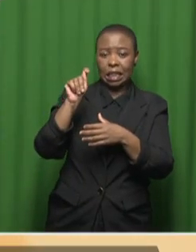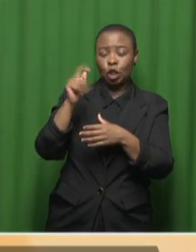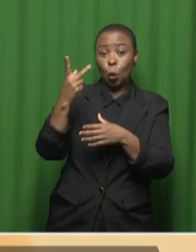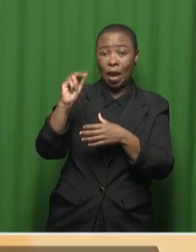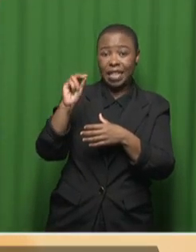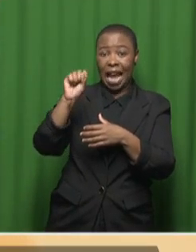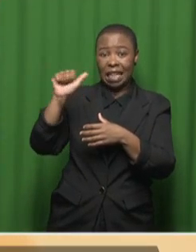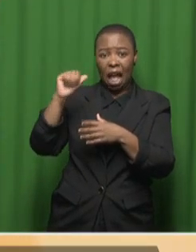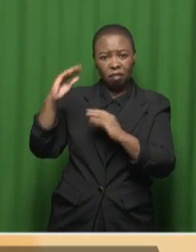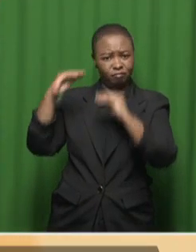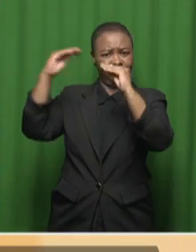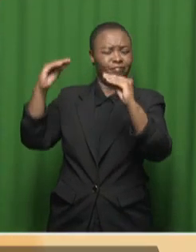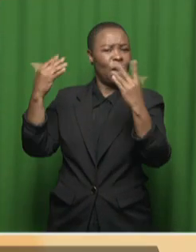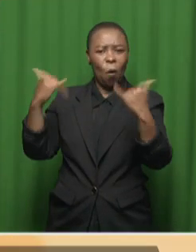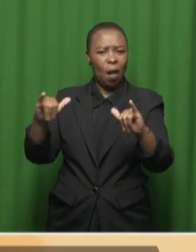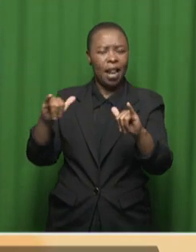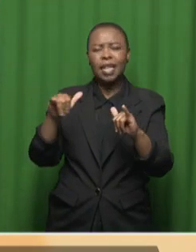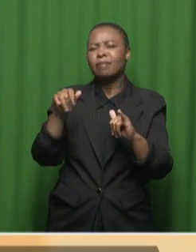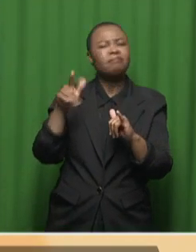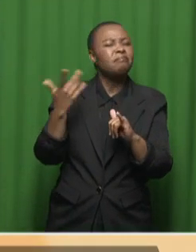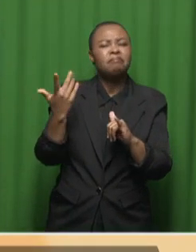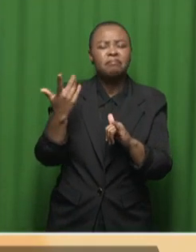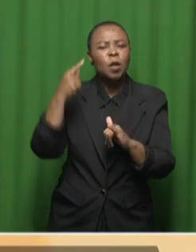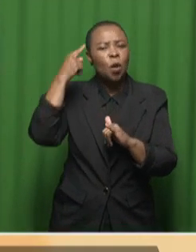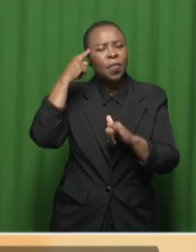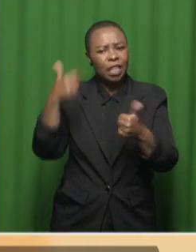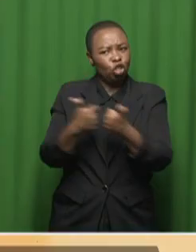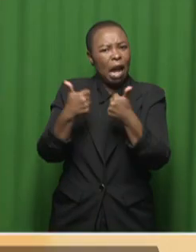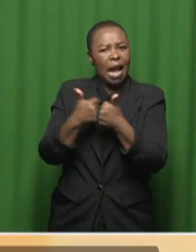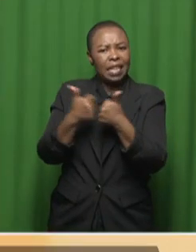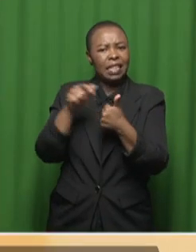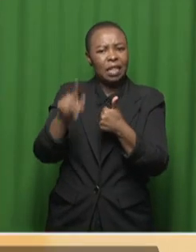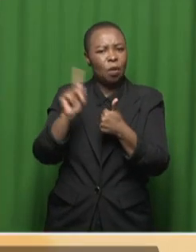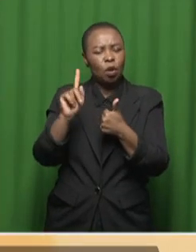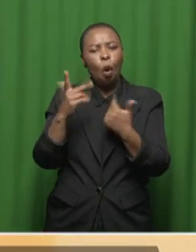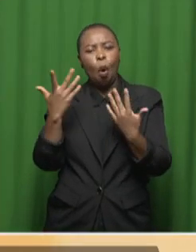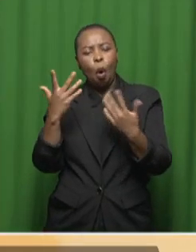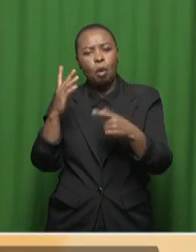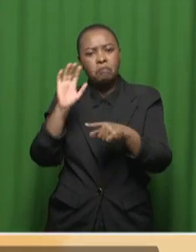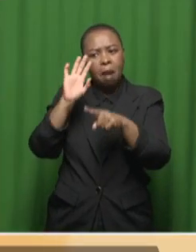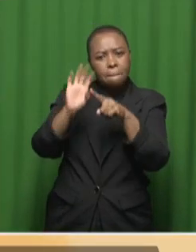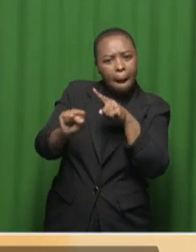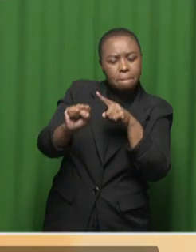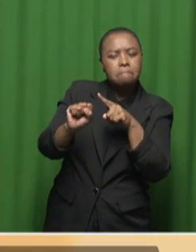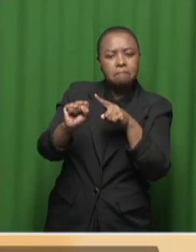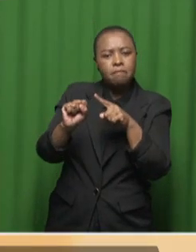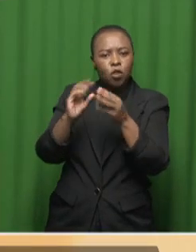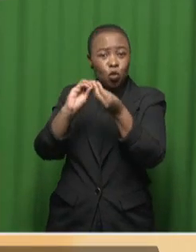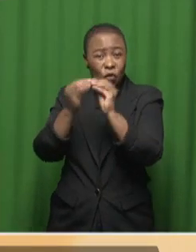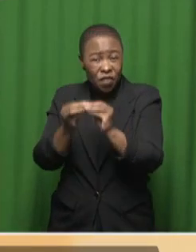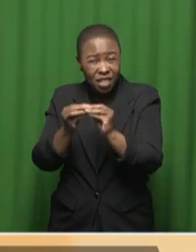your research, what do you attribute this challenge to, and have you been able to find a way to remedy the situation moving